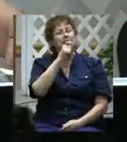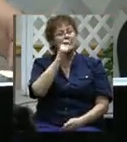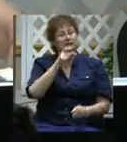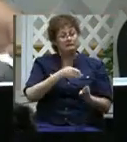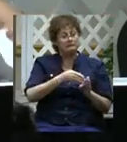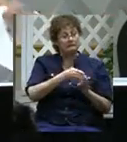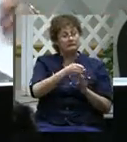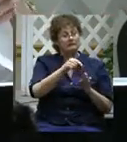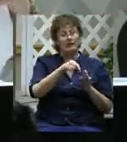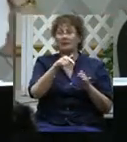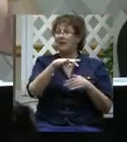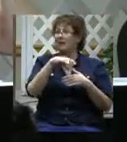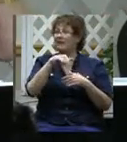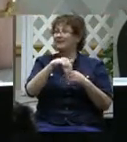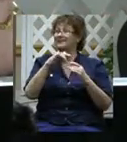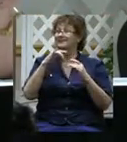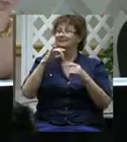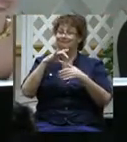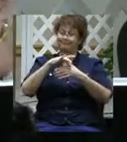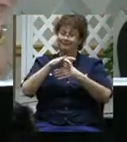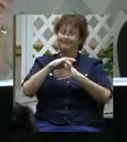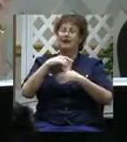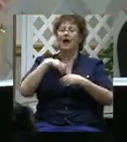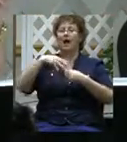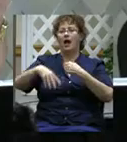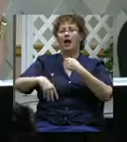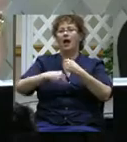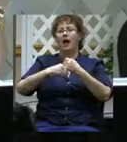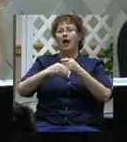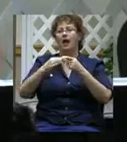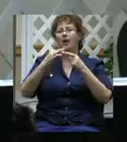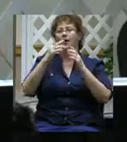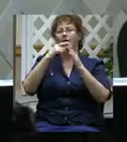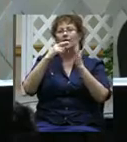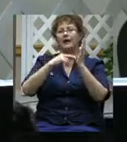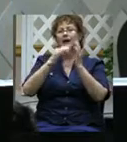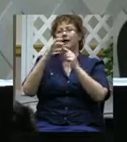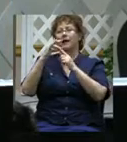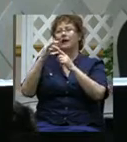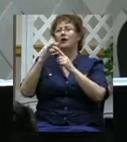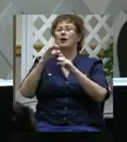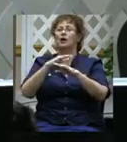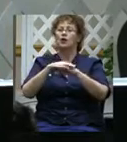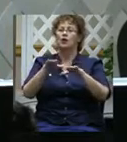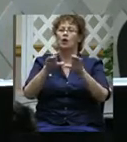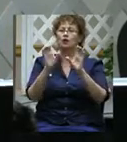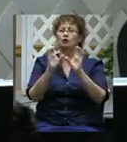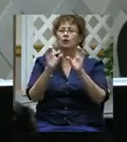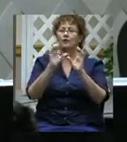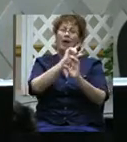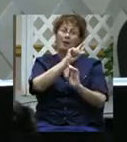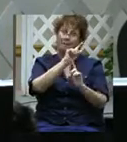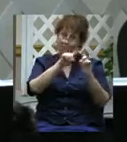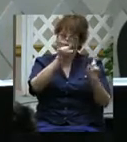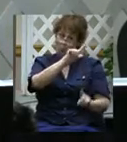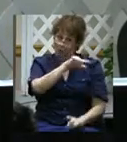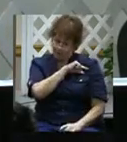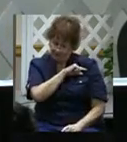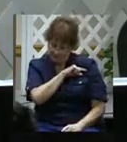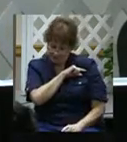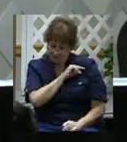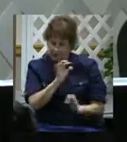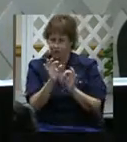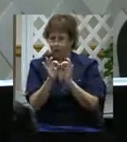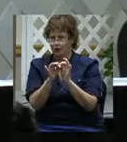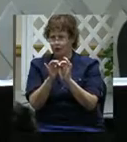of a context, but I decided to include our guidelines on hiring a non-certified qualified interpreter. And